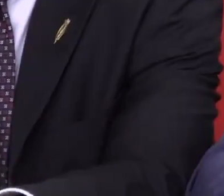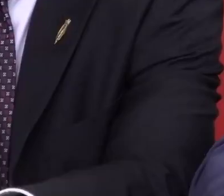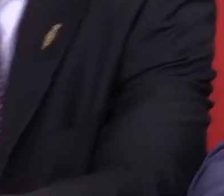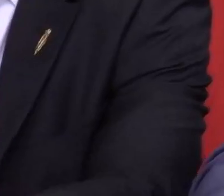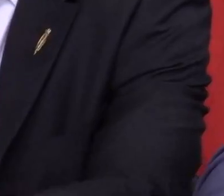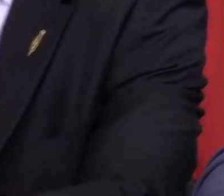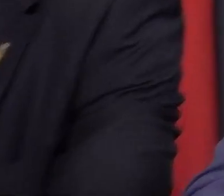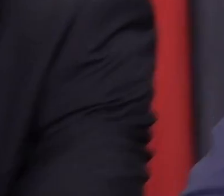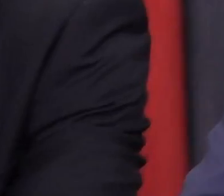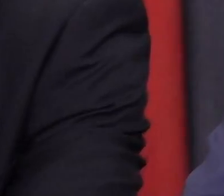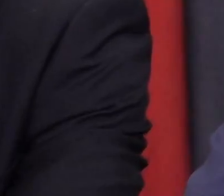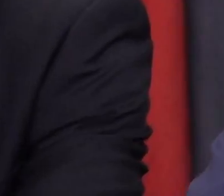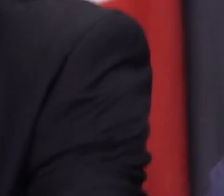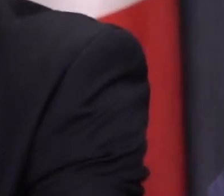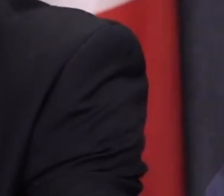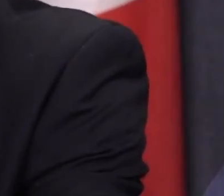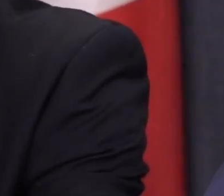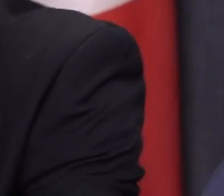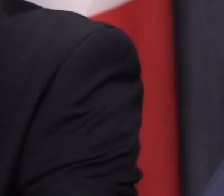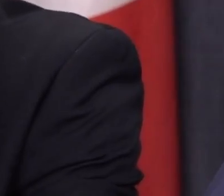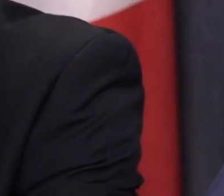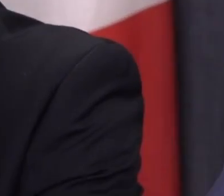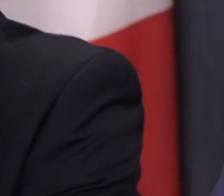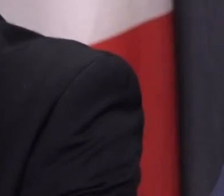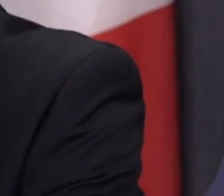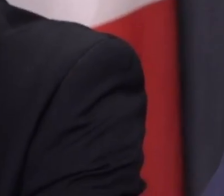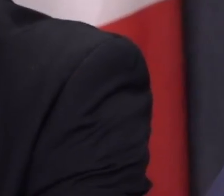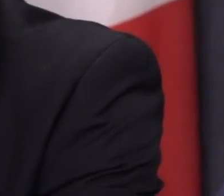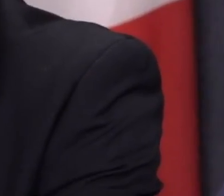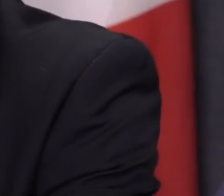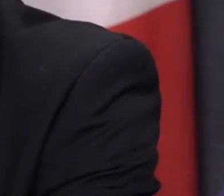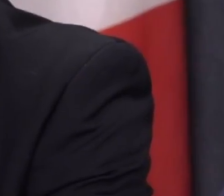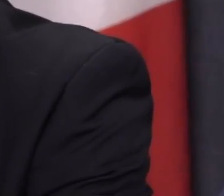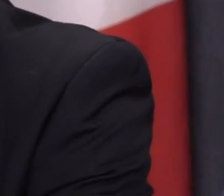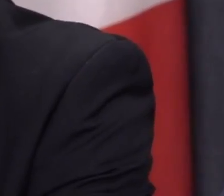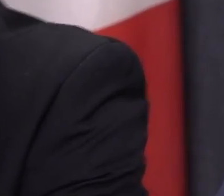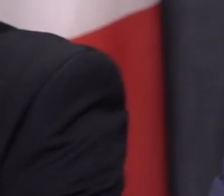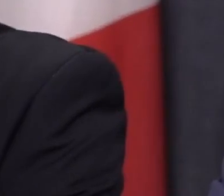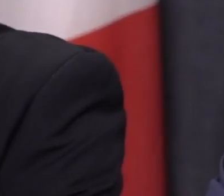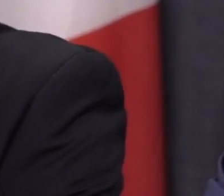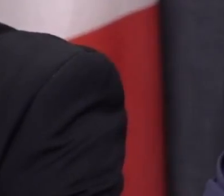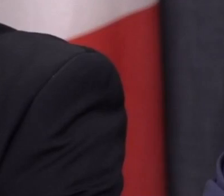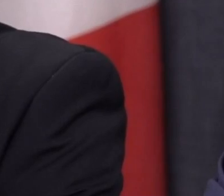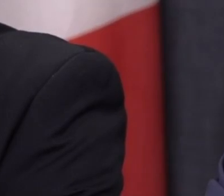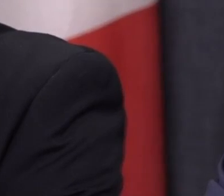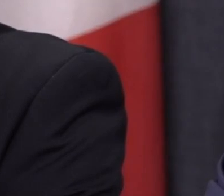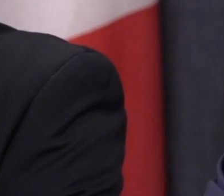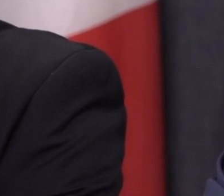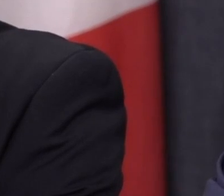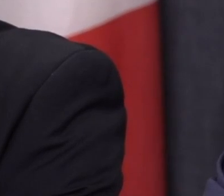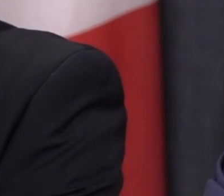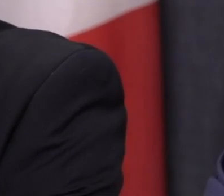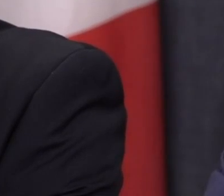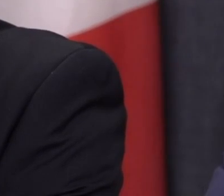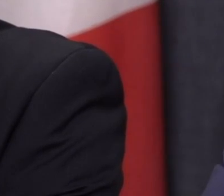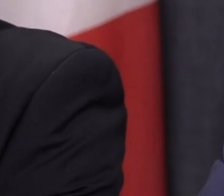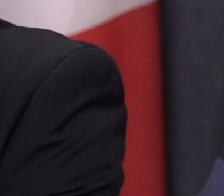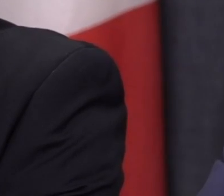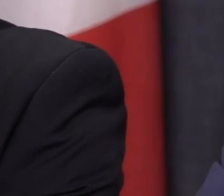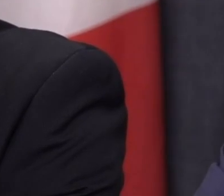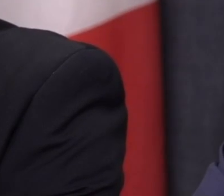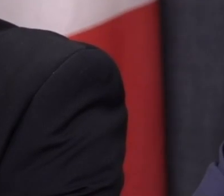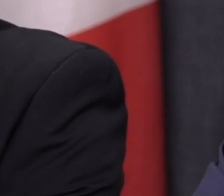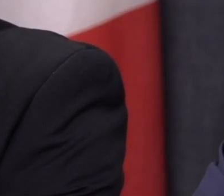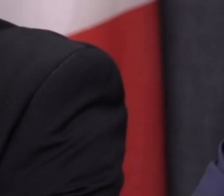Cabinet Secretariat every day to ensure proper measures and proper protocols are in place.